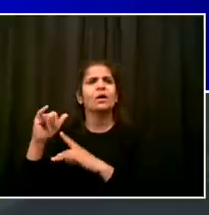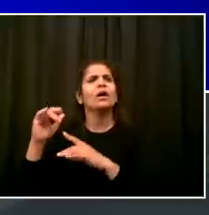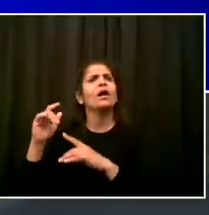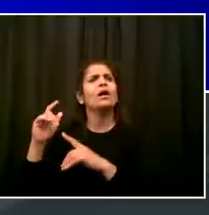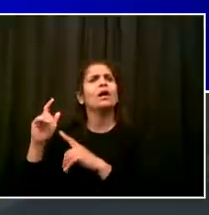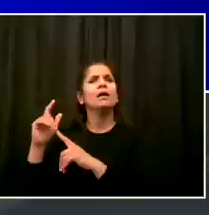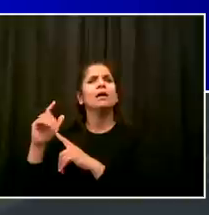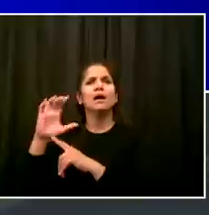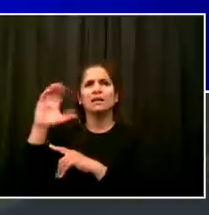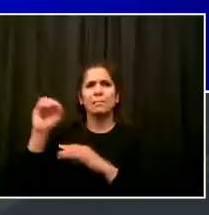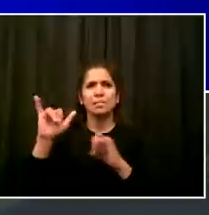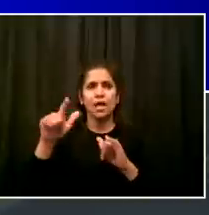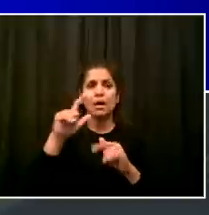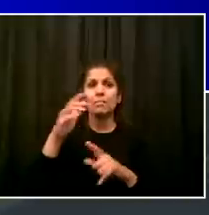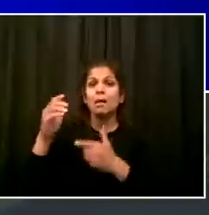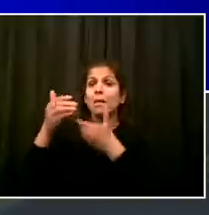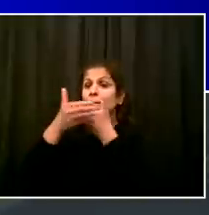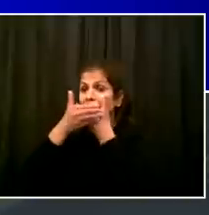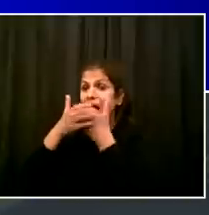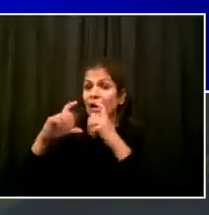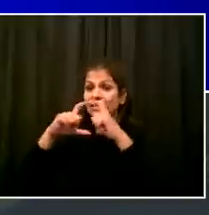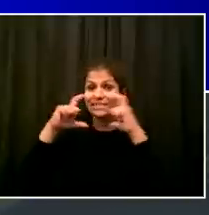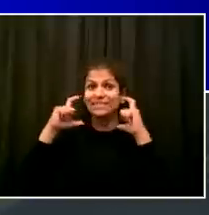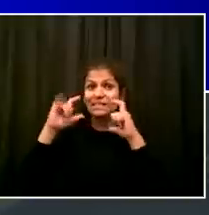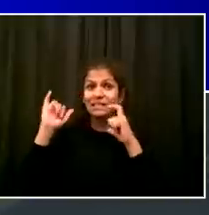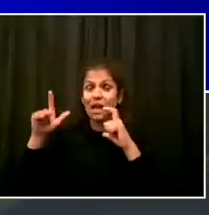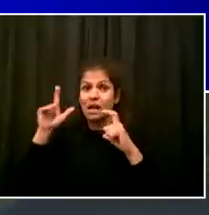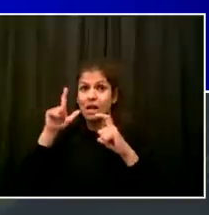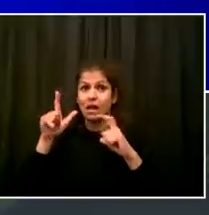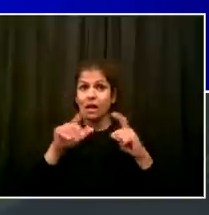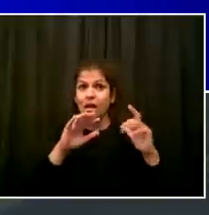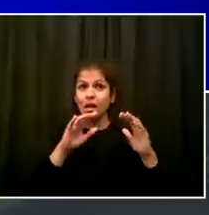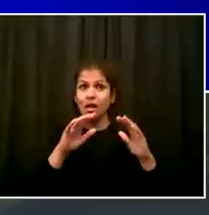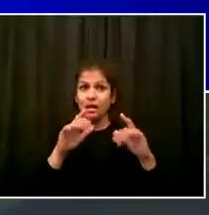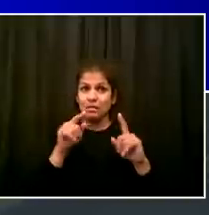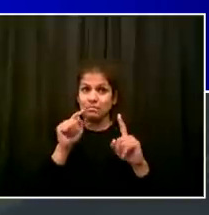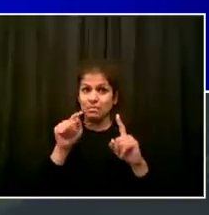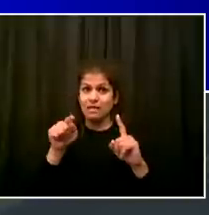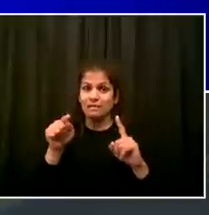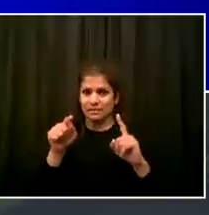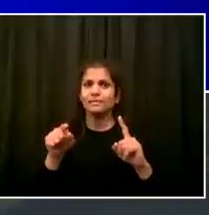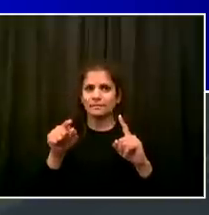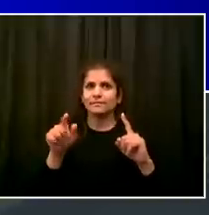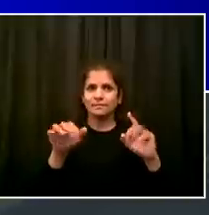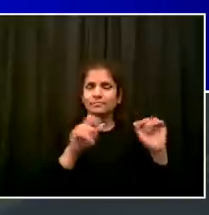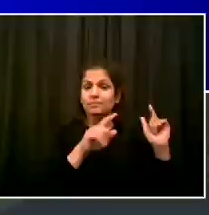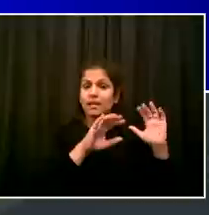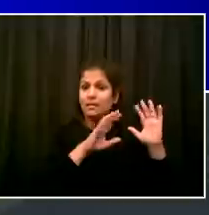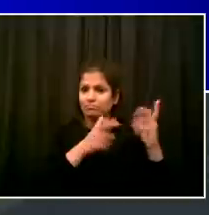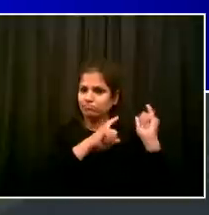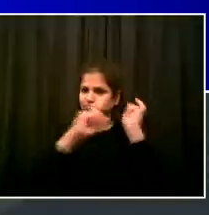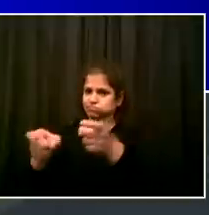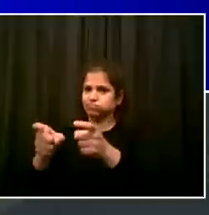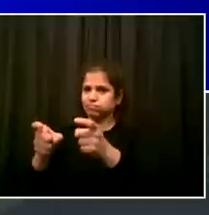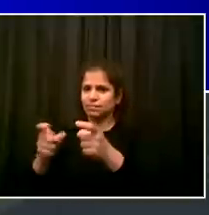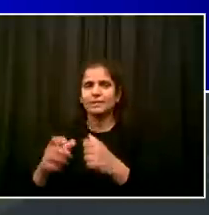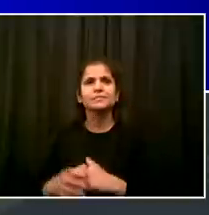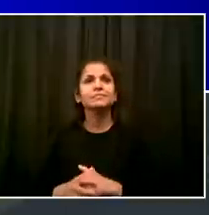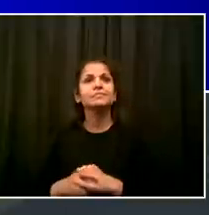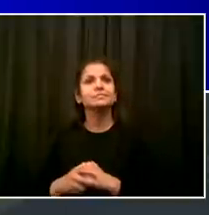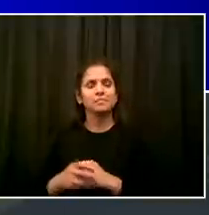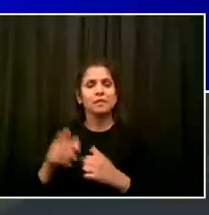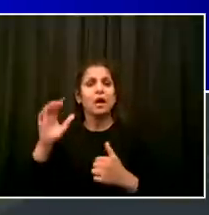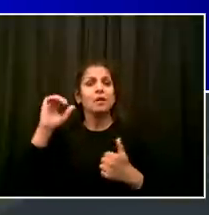Deloitte, 25,000 KN95 masks. And the Networks for Emergencies and Relief, 40,000 disposable